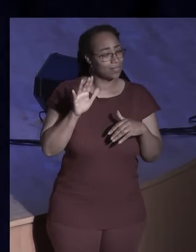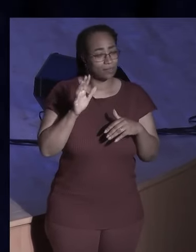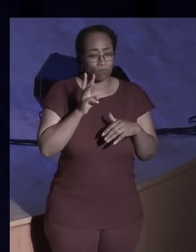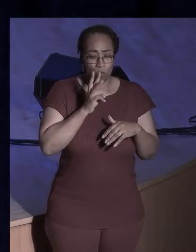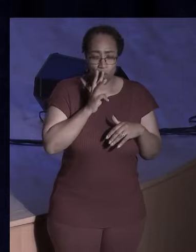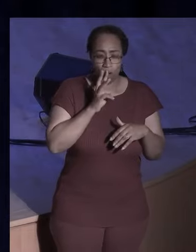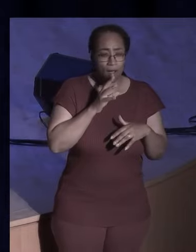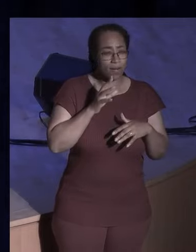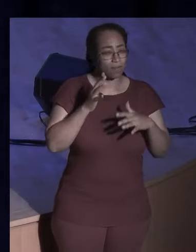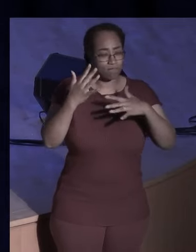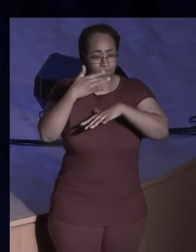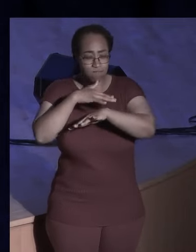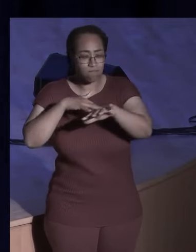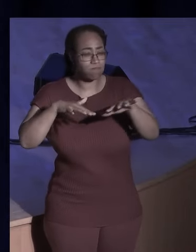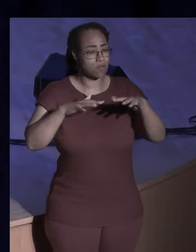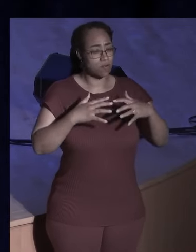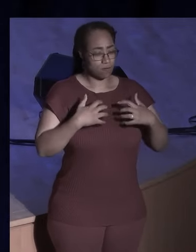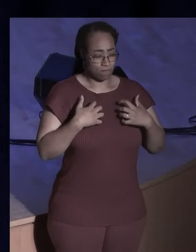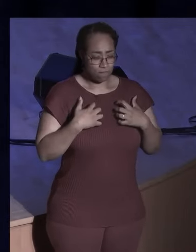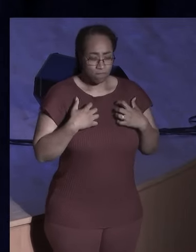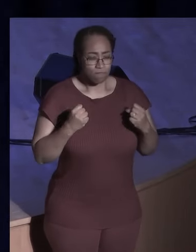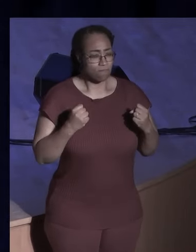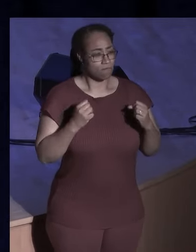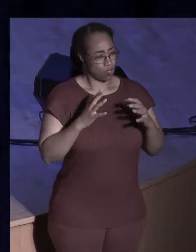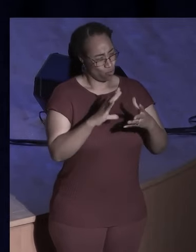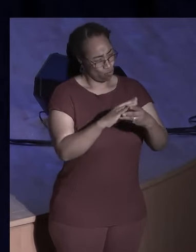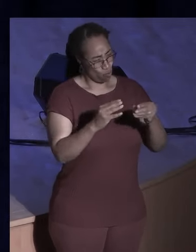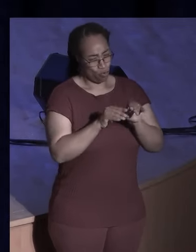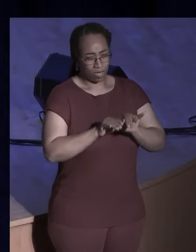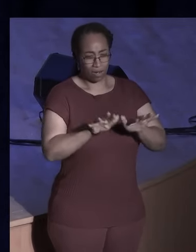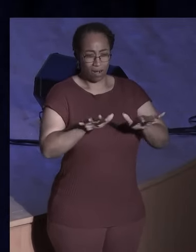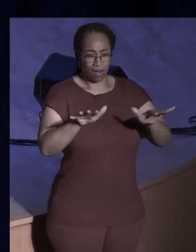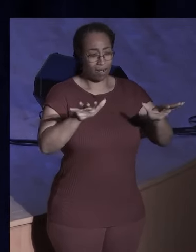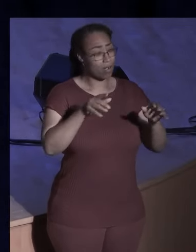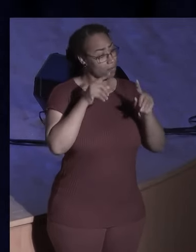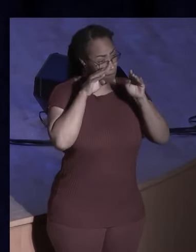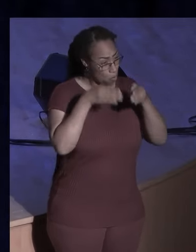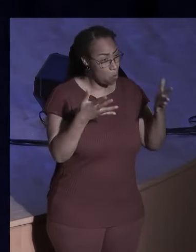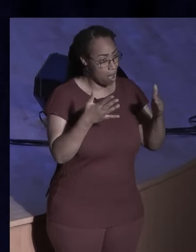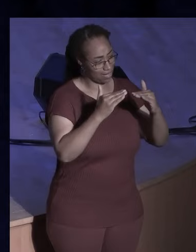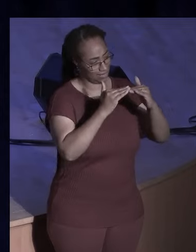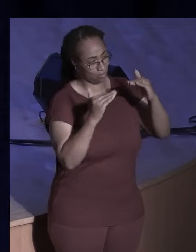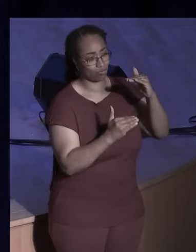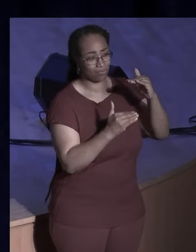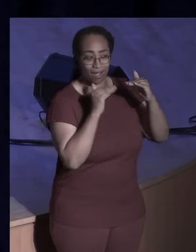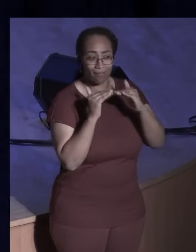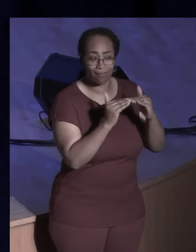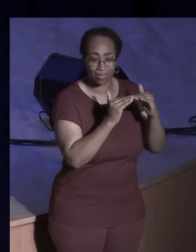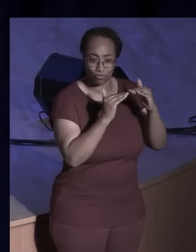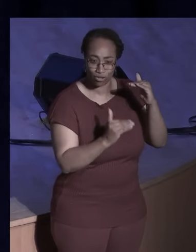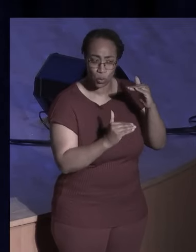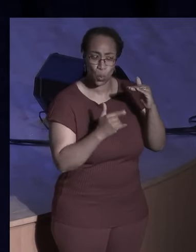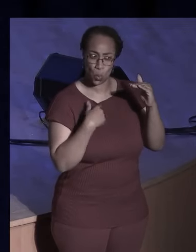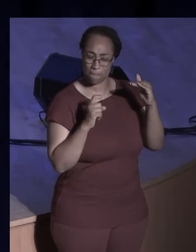no longer ignore. Places like this tell the stories that must be told by those who live them. And that's why President